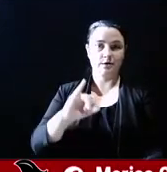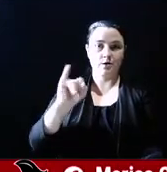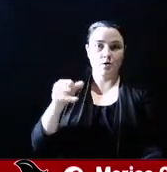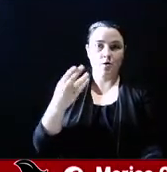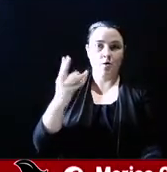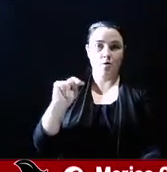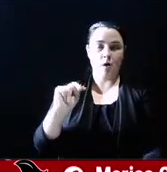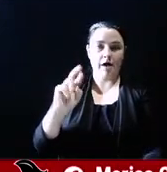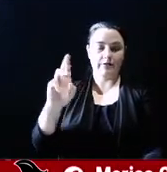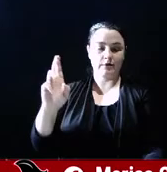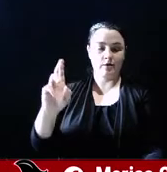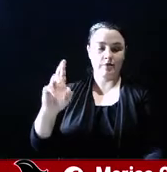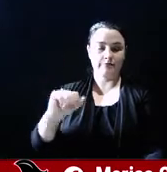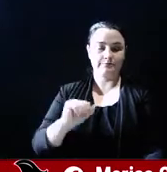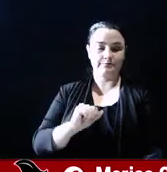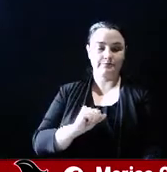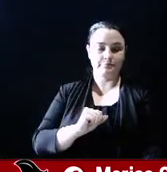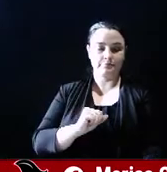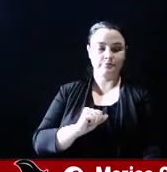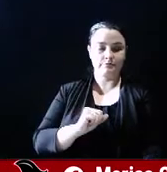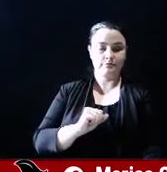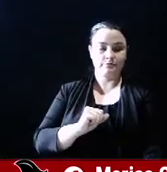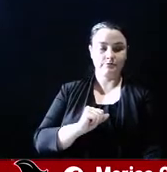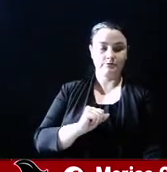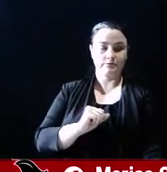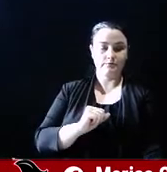Juan Ramon Reta Jr.